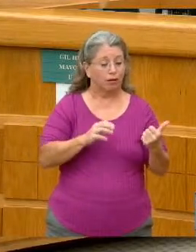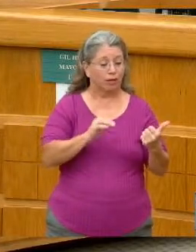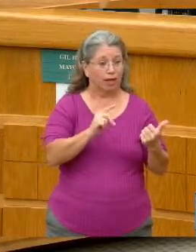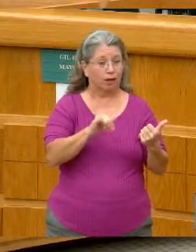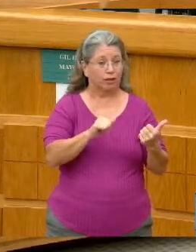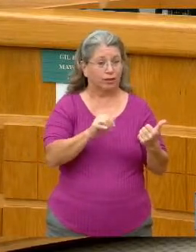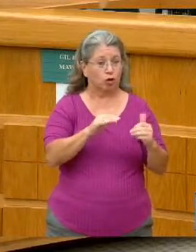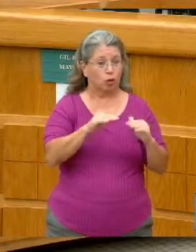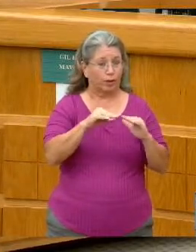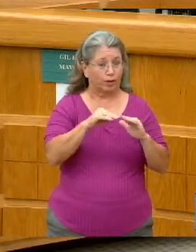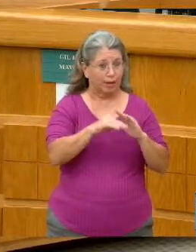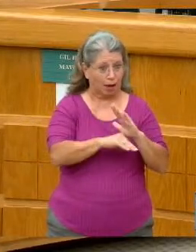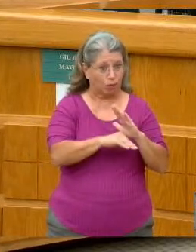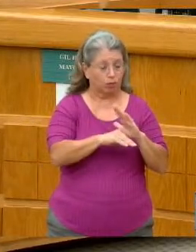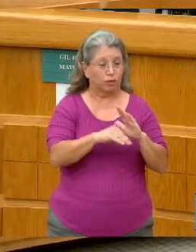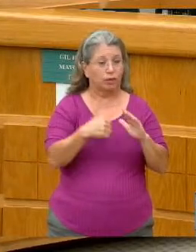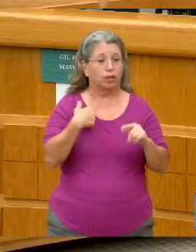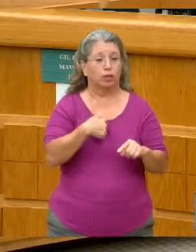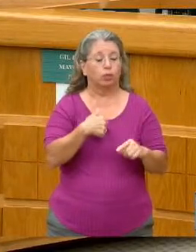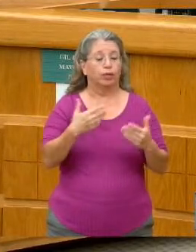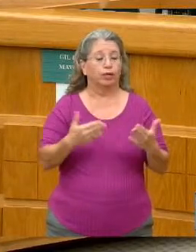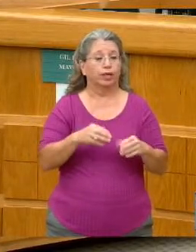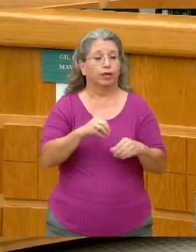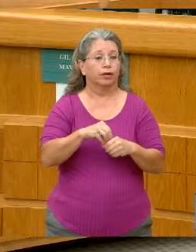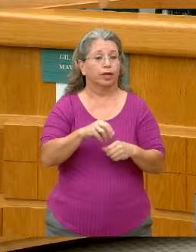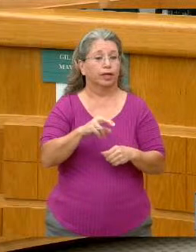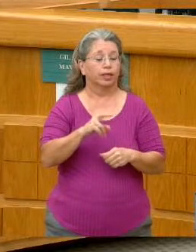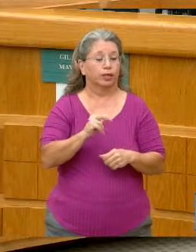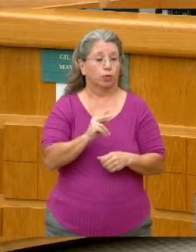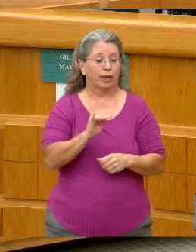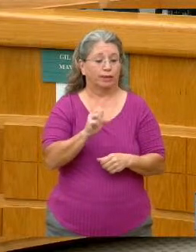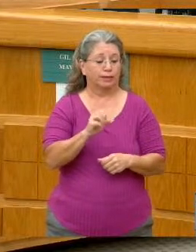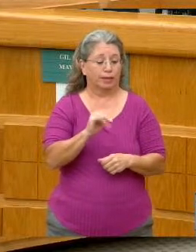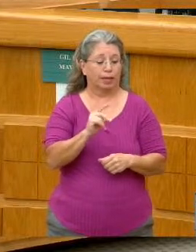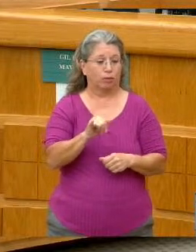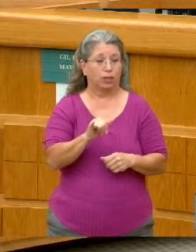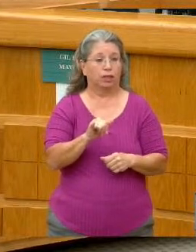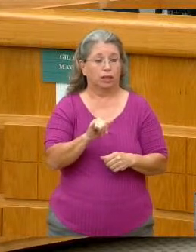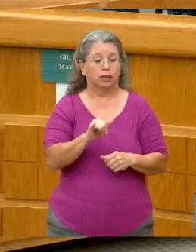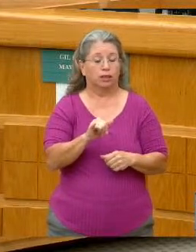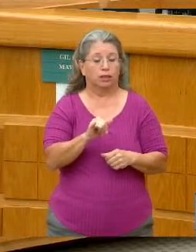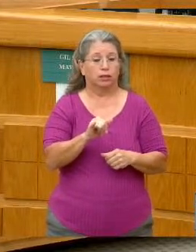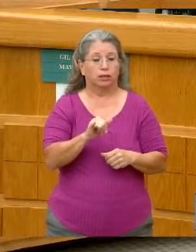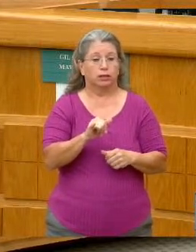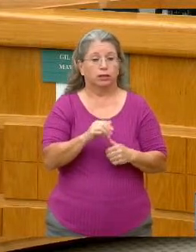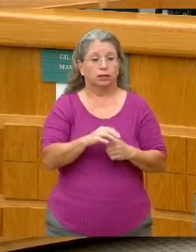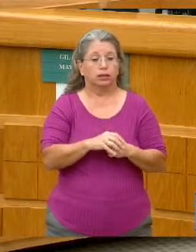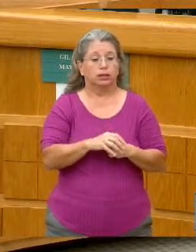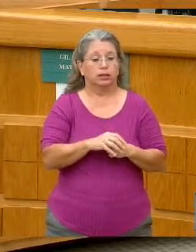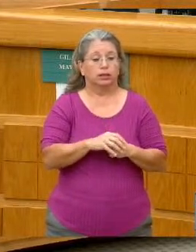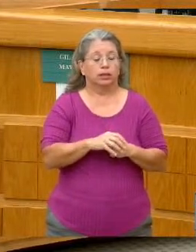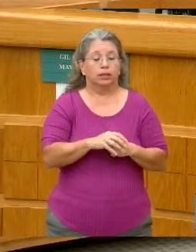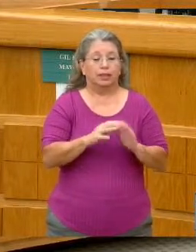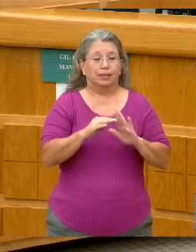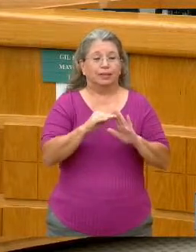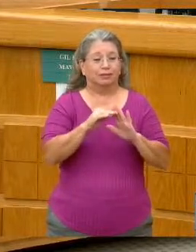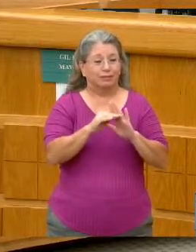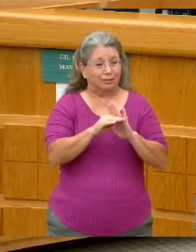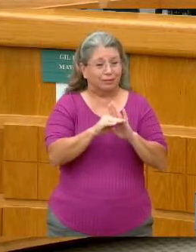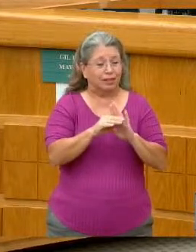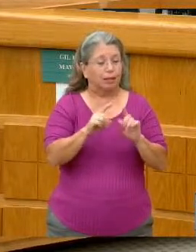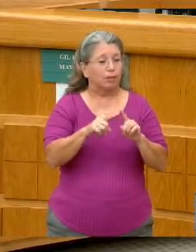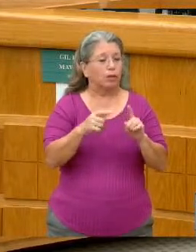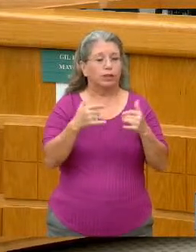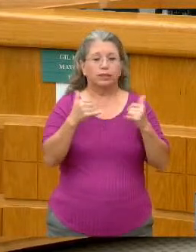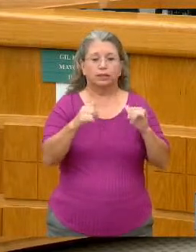here in Nueces, and again, this will go lower with the next few days of data as it fills in. But we got a long ways to go before we